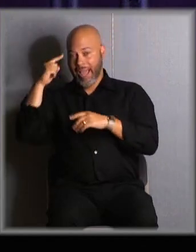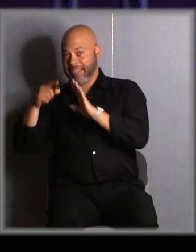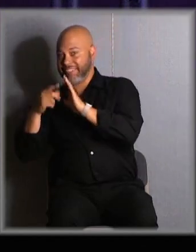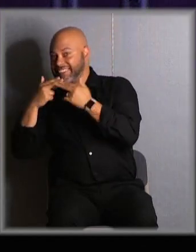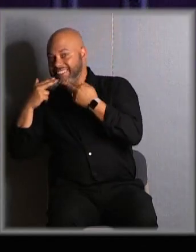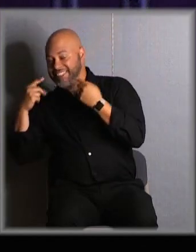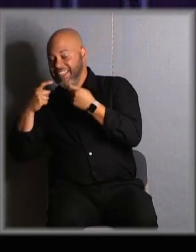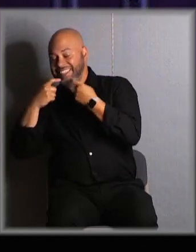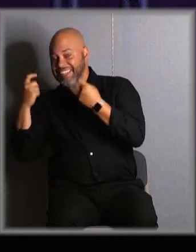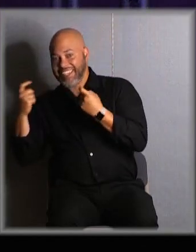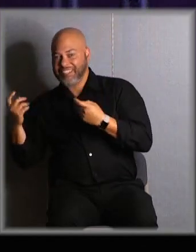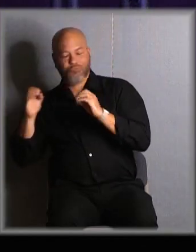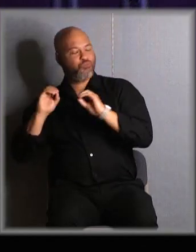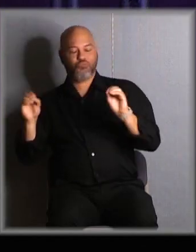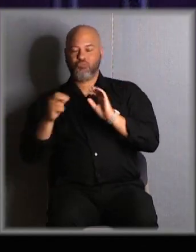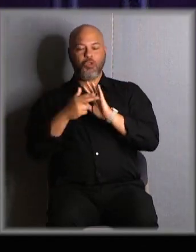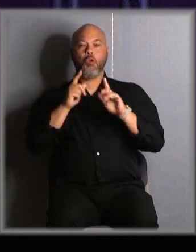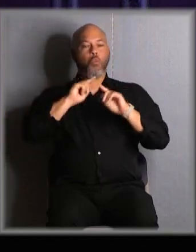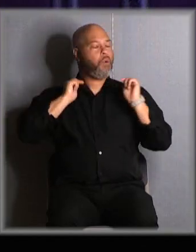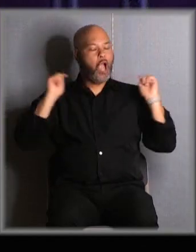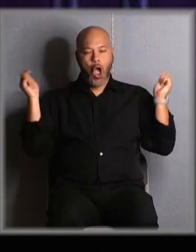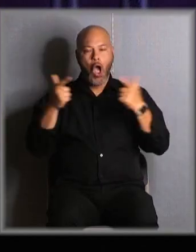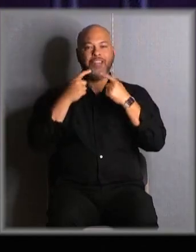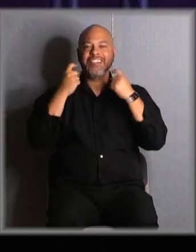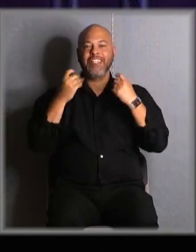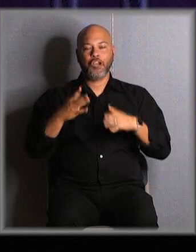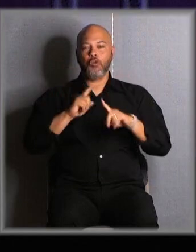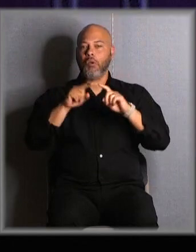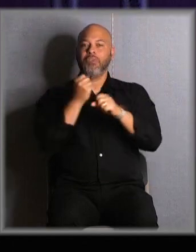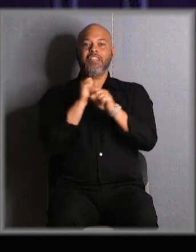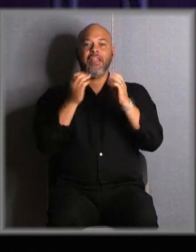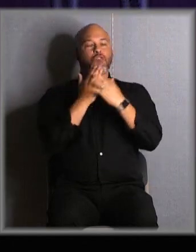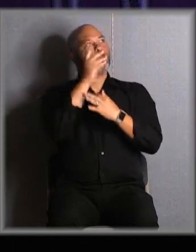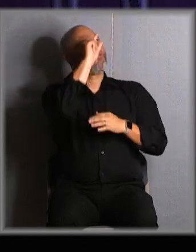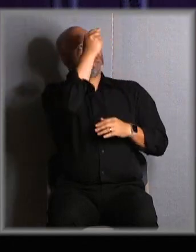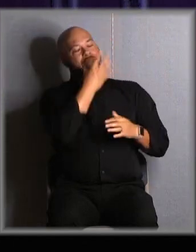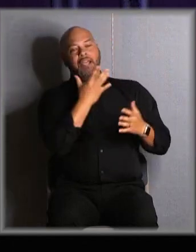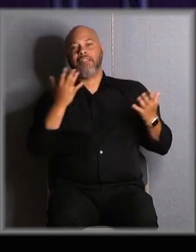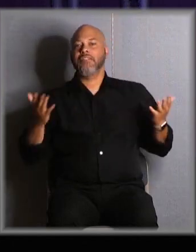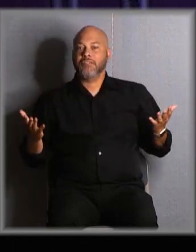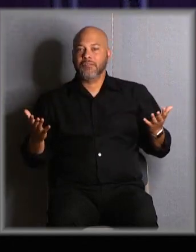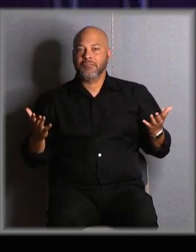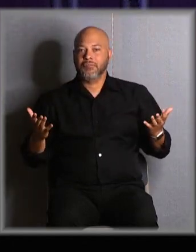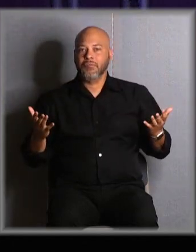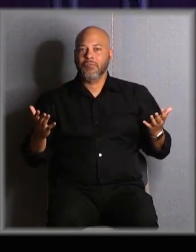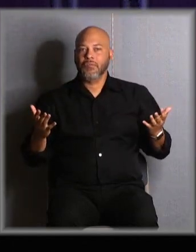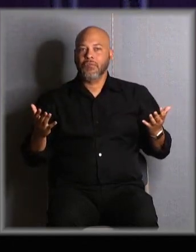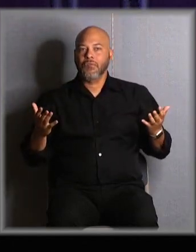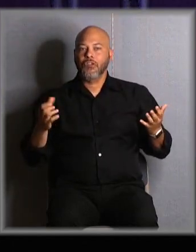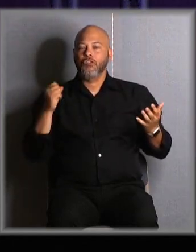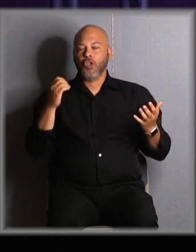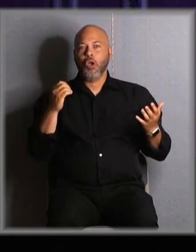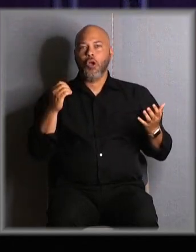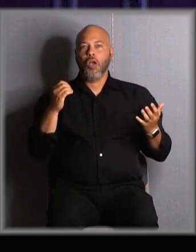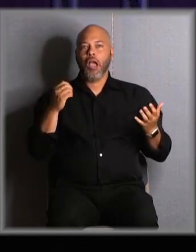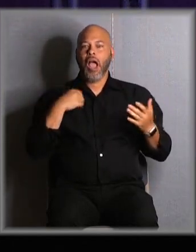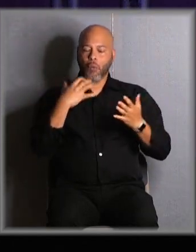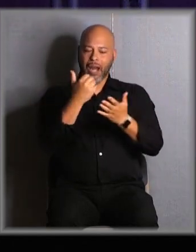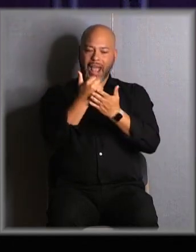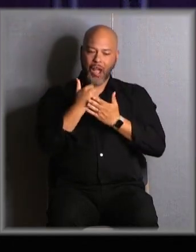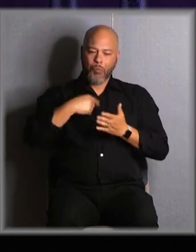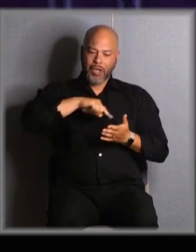been saved by grace. Am I teaching? So I want to help us to understand